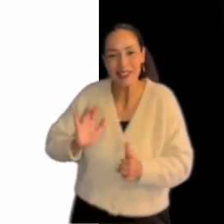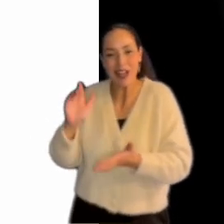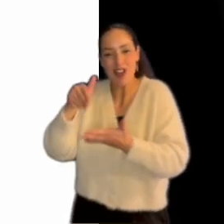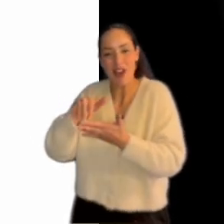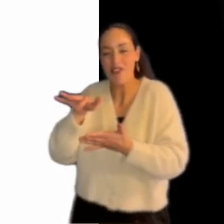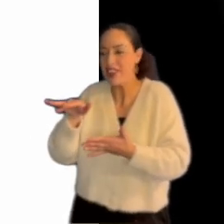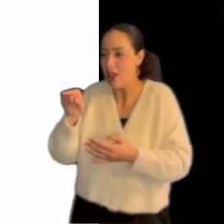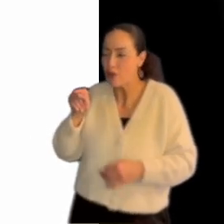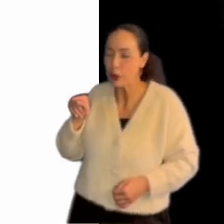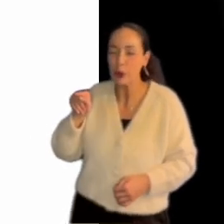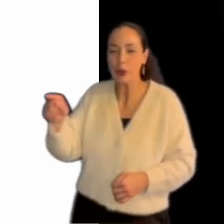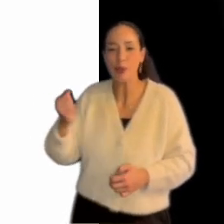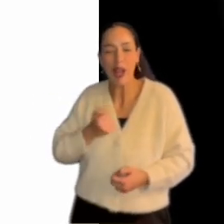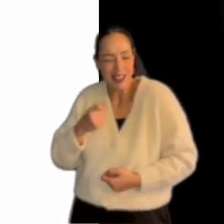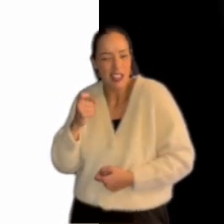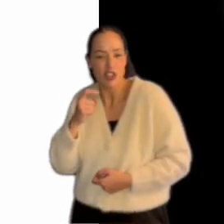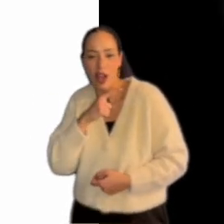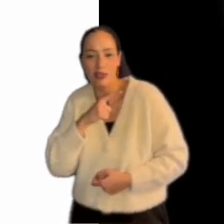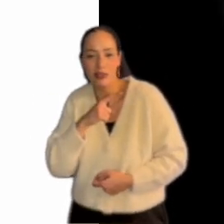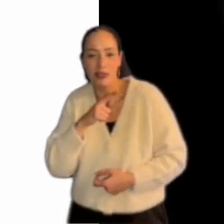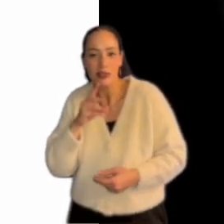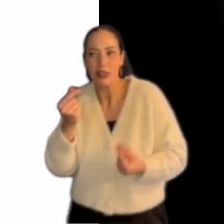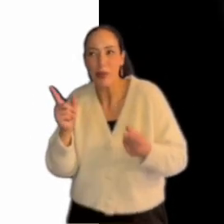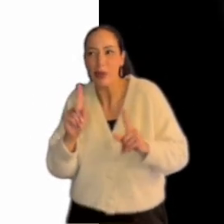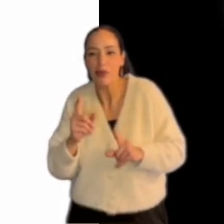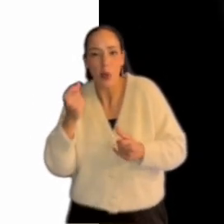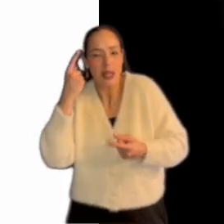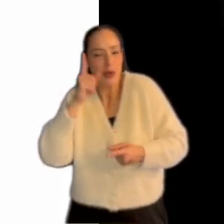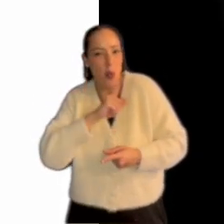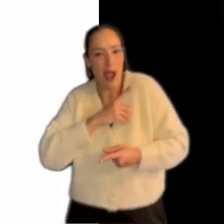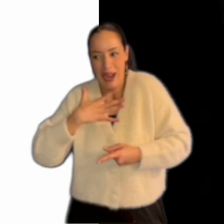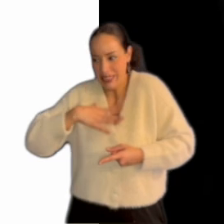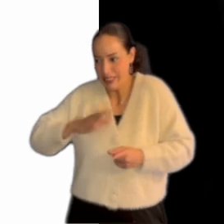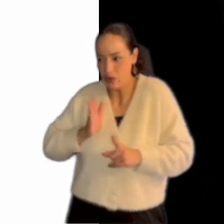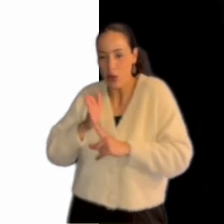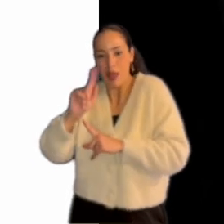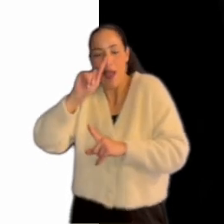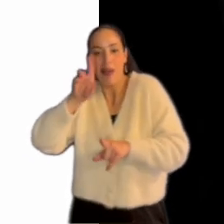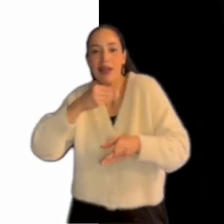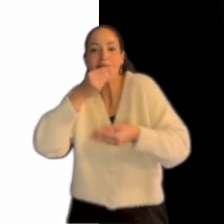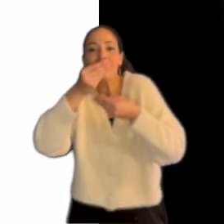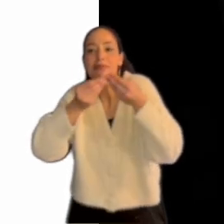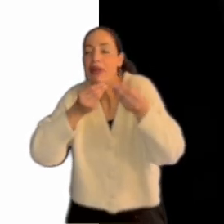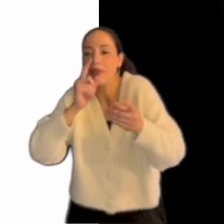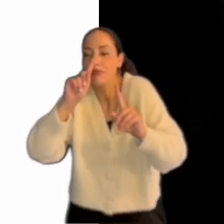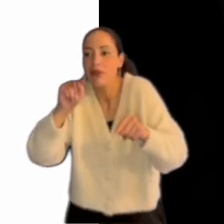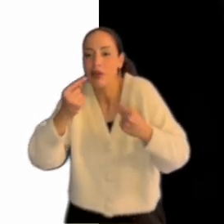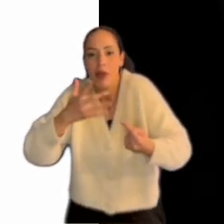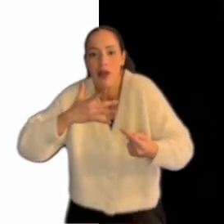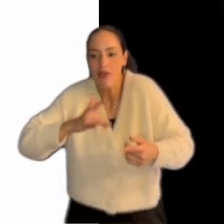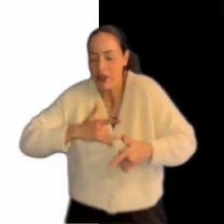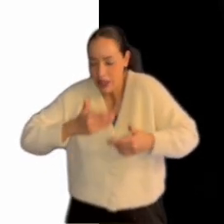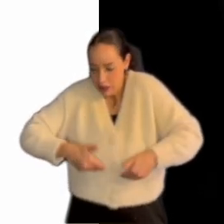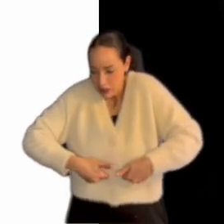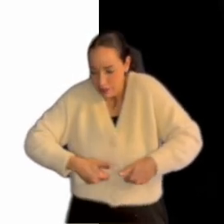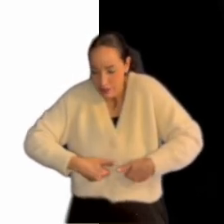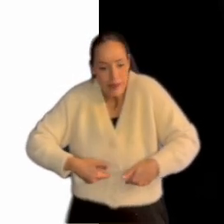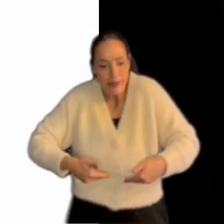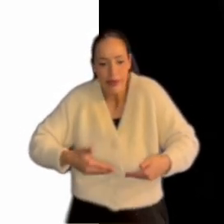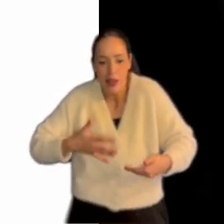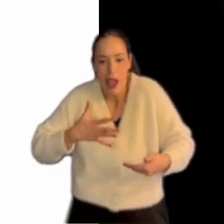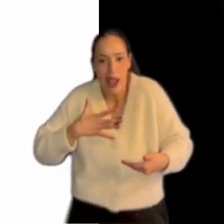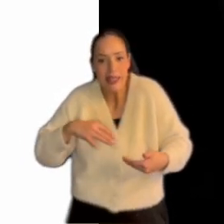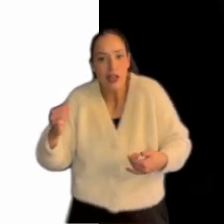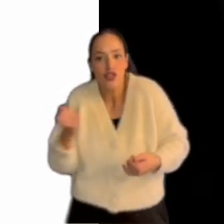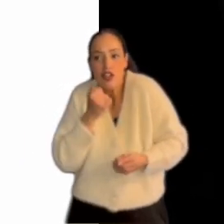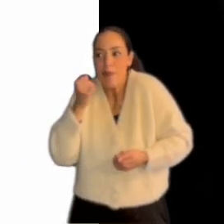why I wanted to go there, and I can't always put into words, but I just felt like it was somewhere where I should have been when he needed me. I